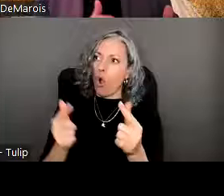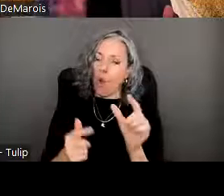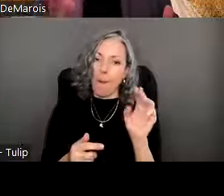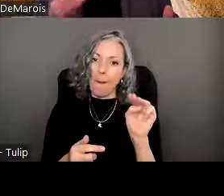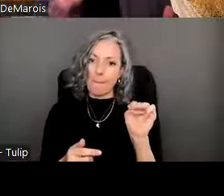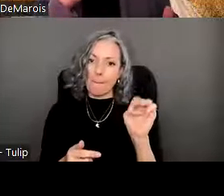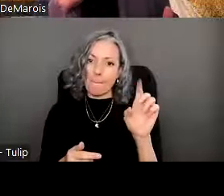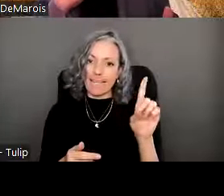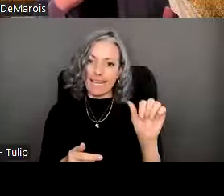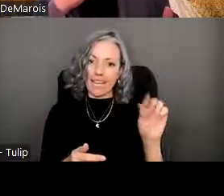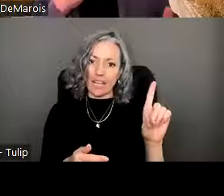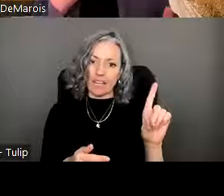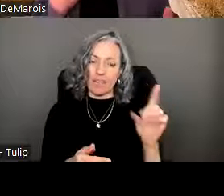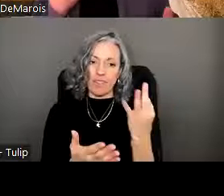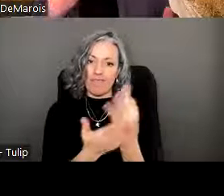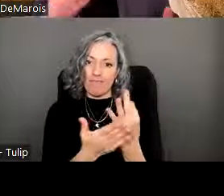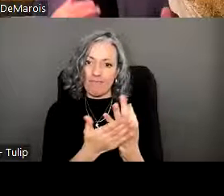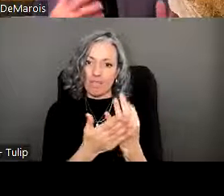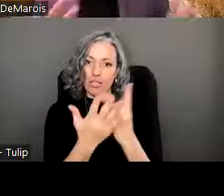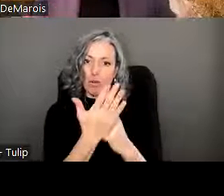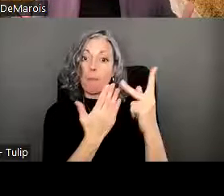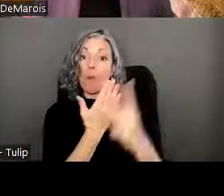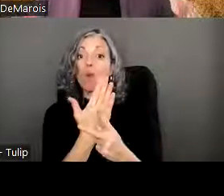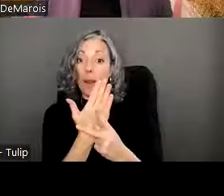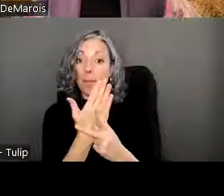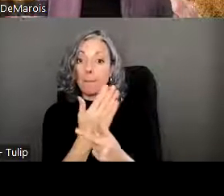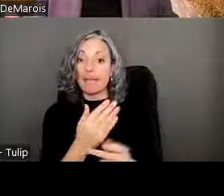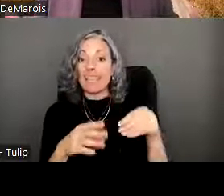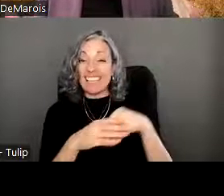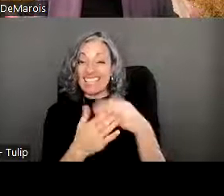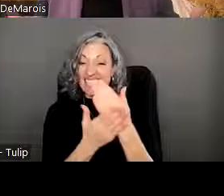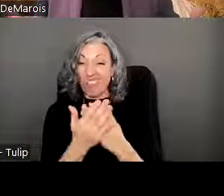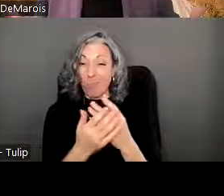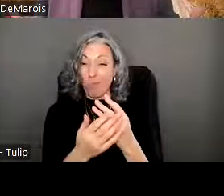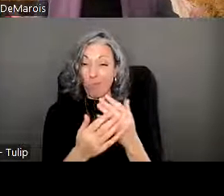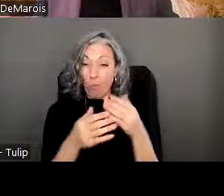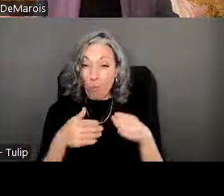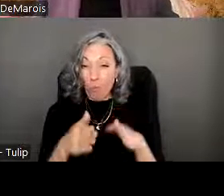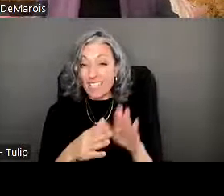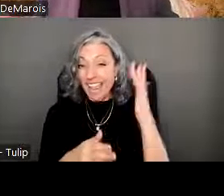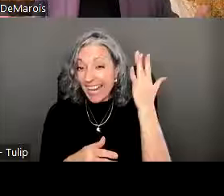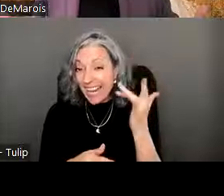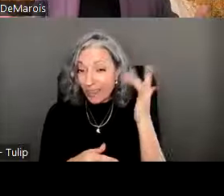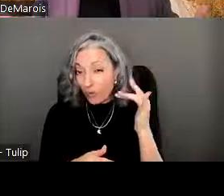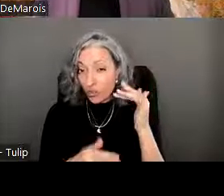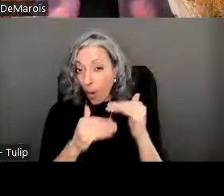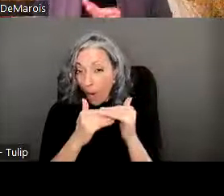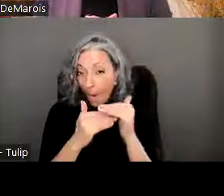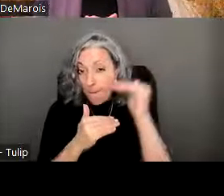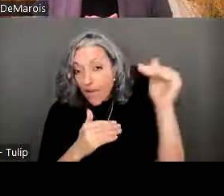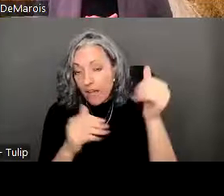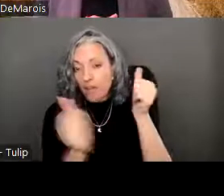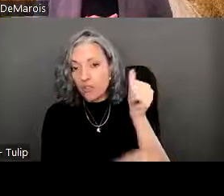program. So to Barbara's point earlier, that in some ways, California is doing far more under